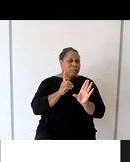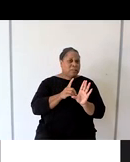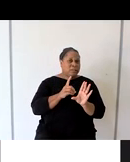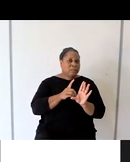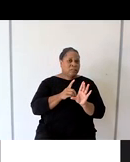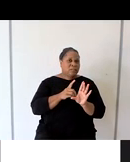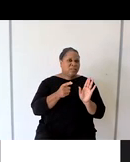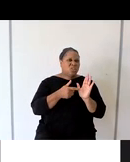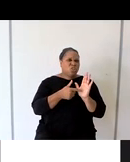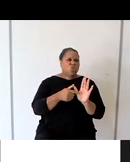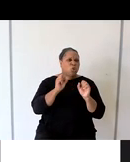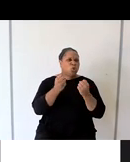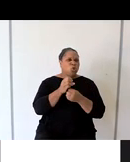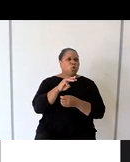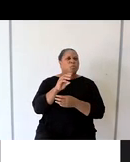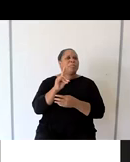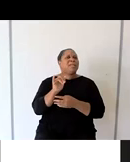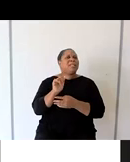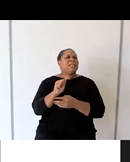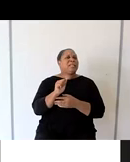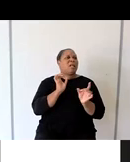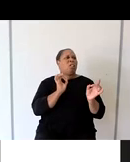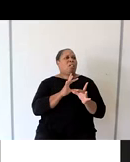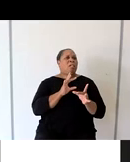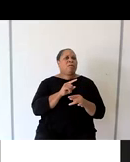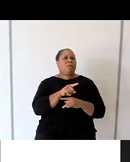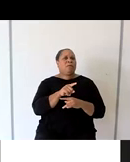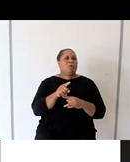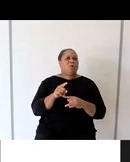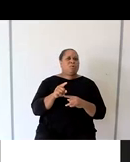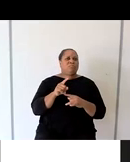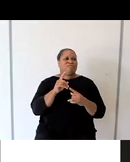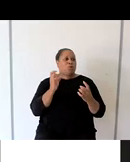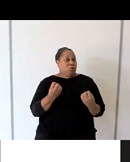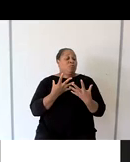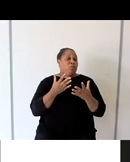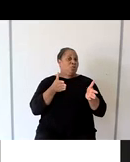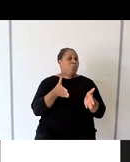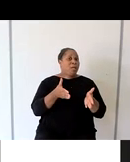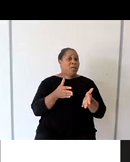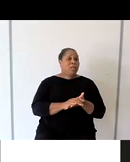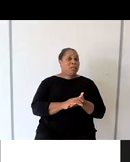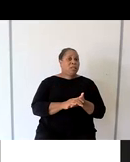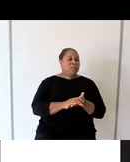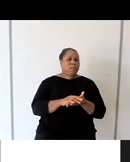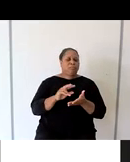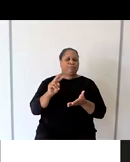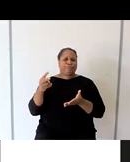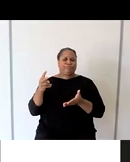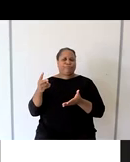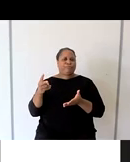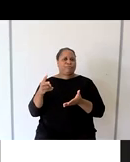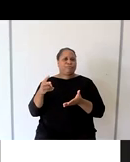shown on social media in a tragic or uncomfortable or inspirational way? And the second question, have